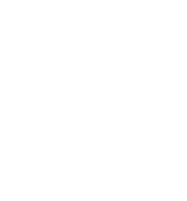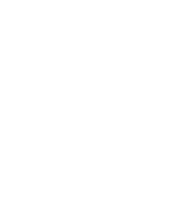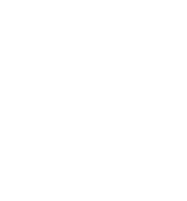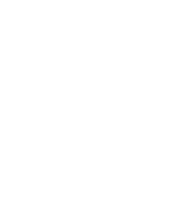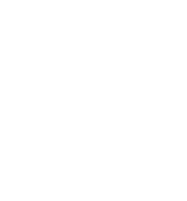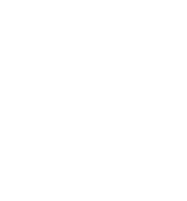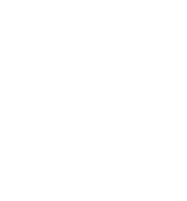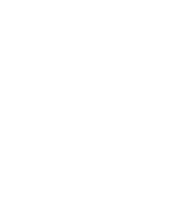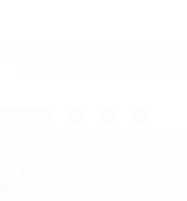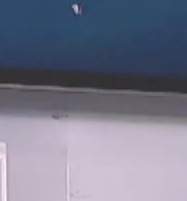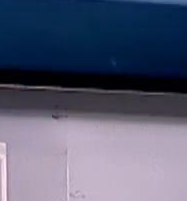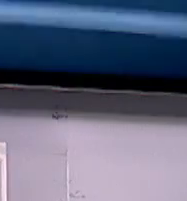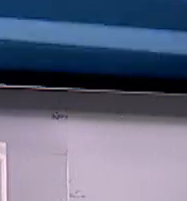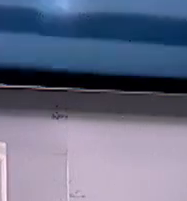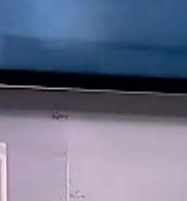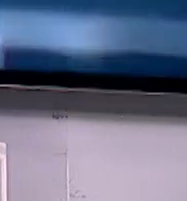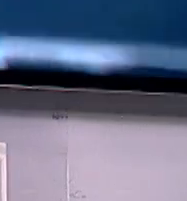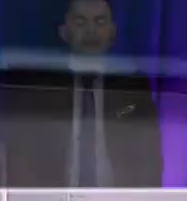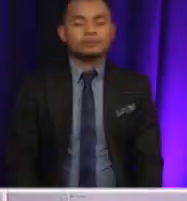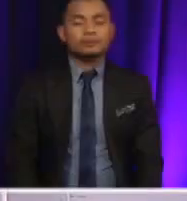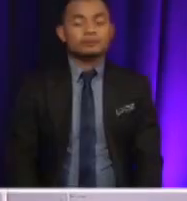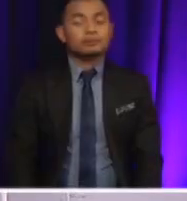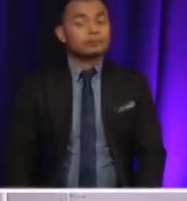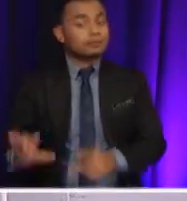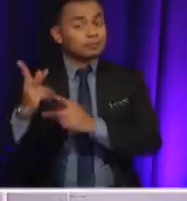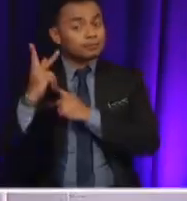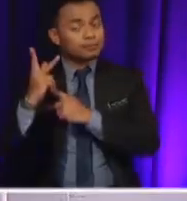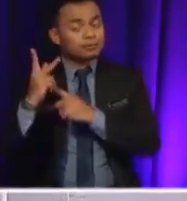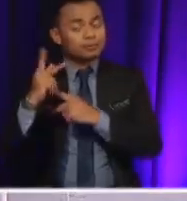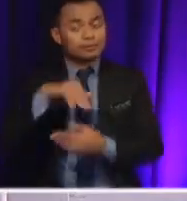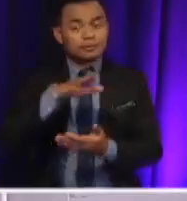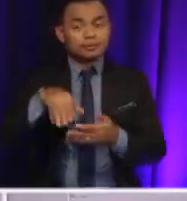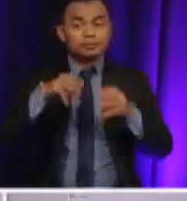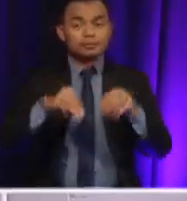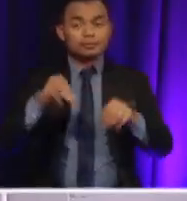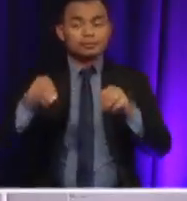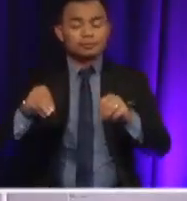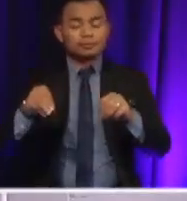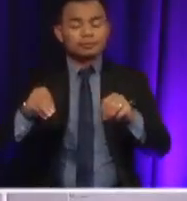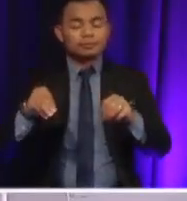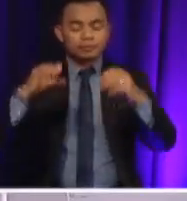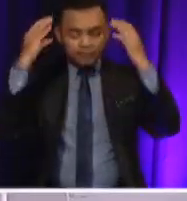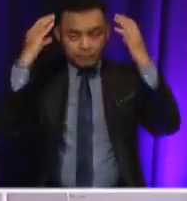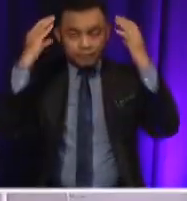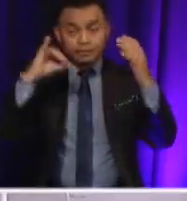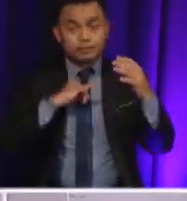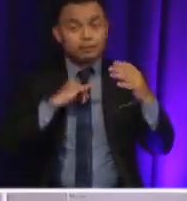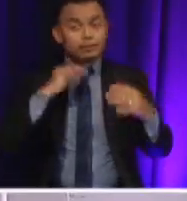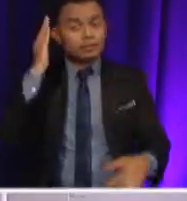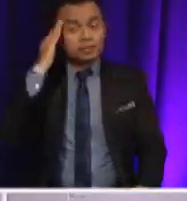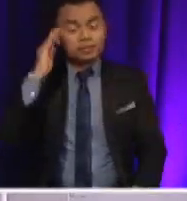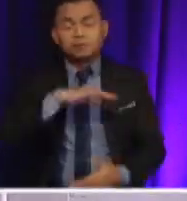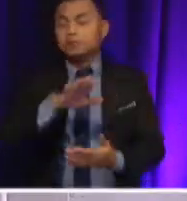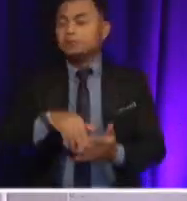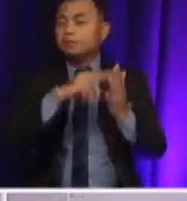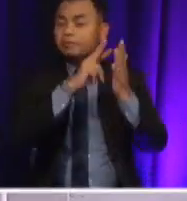EduwebTV KPM. Welcome back, pupils, and I'm sure you're reciting your own poem at home. I'm sure if you're not,